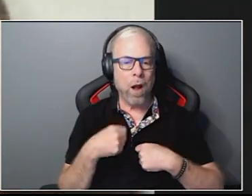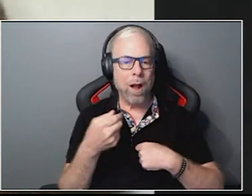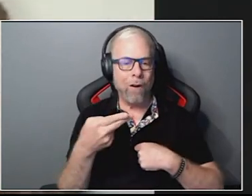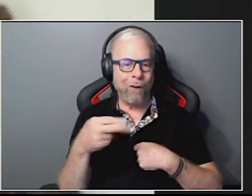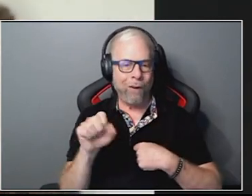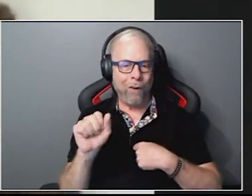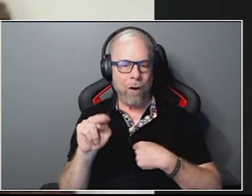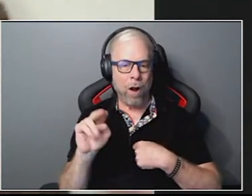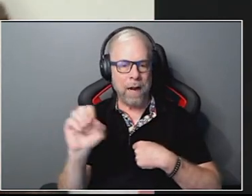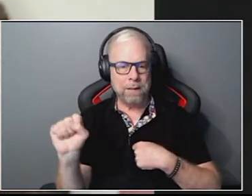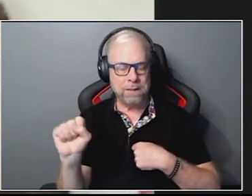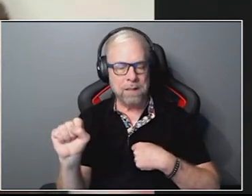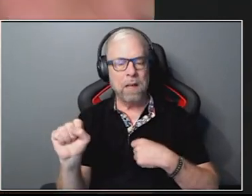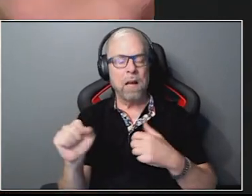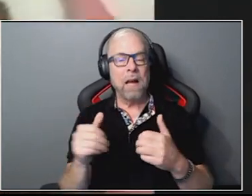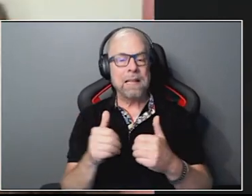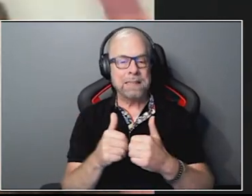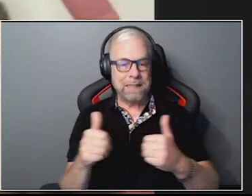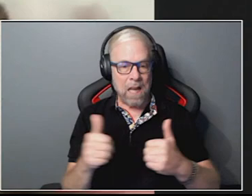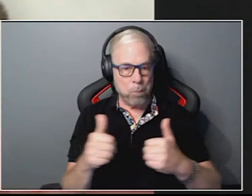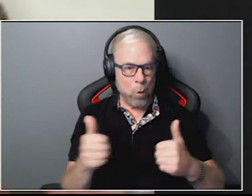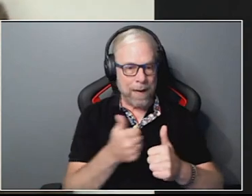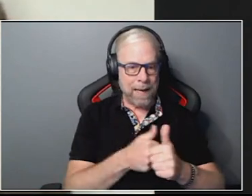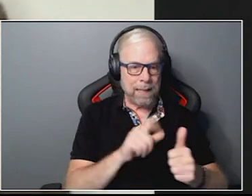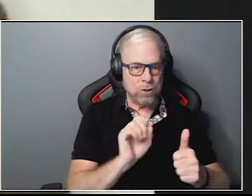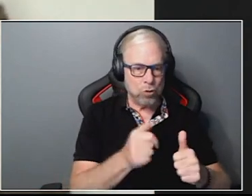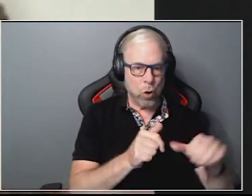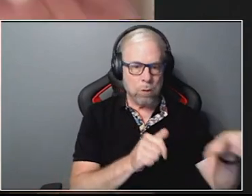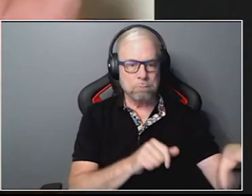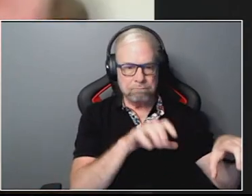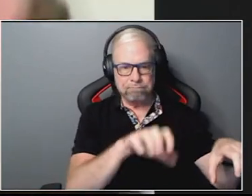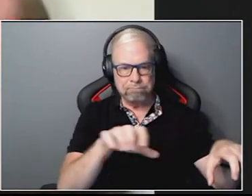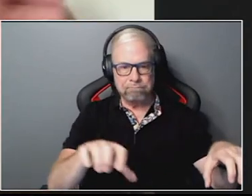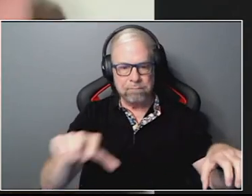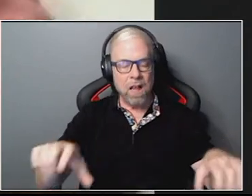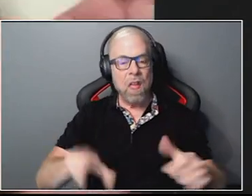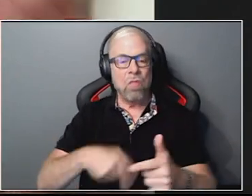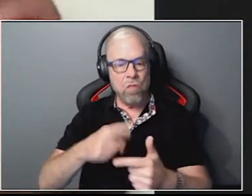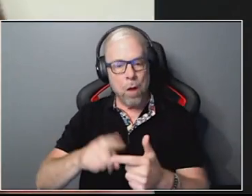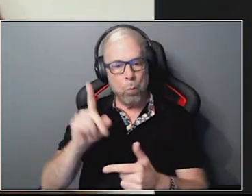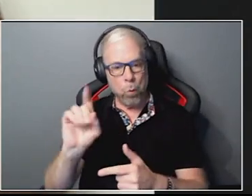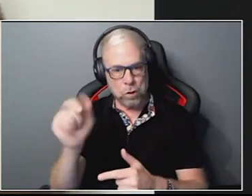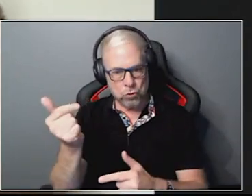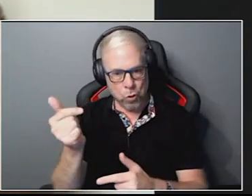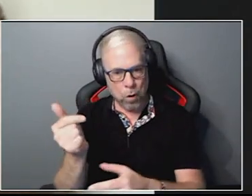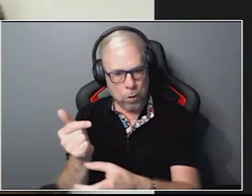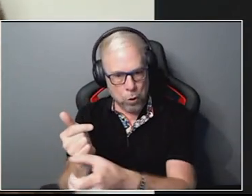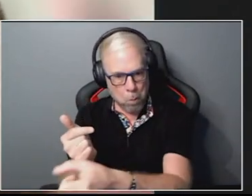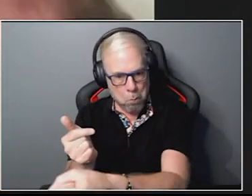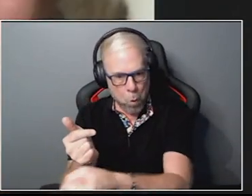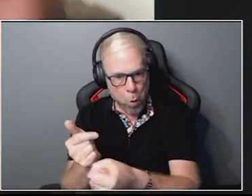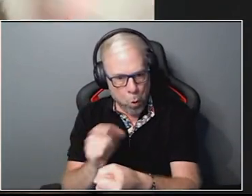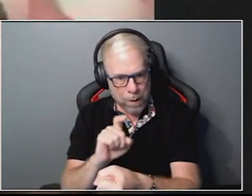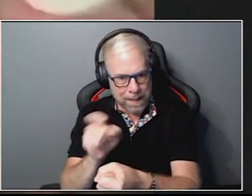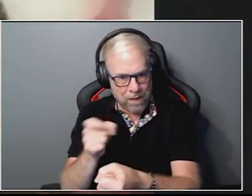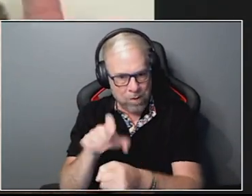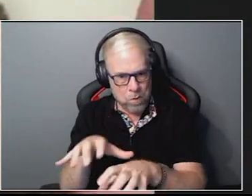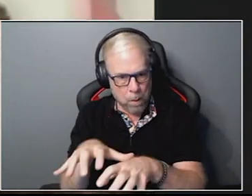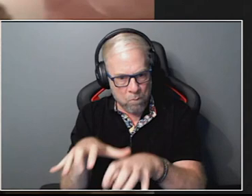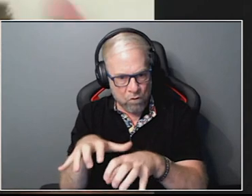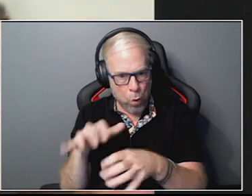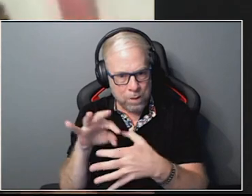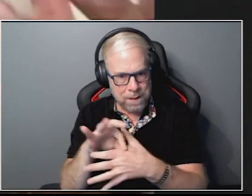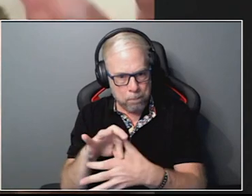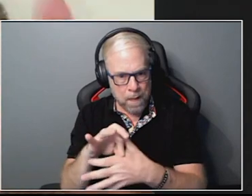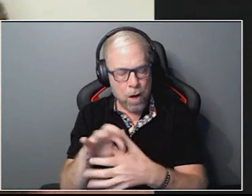you separate each dog and you pull one dog at a time. You give them a piece of frozen meat. And while they